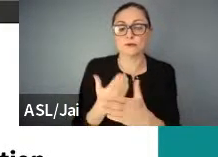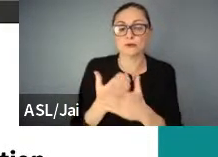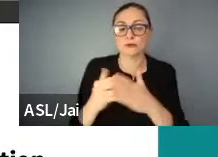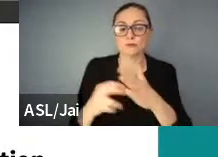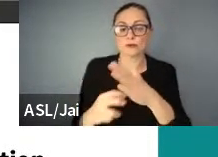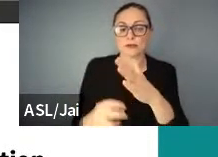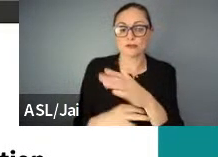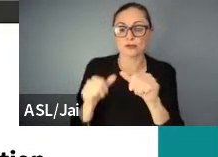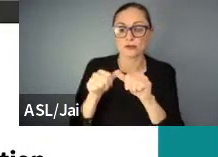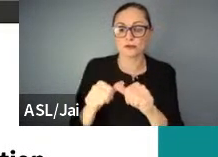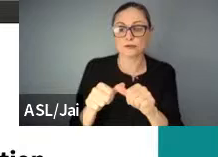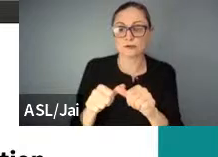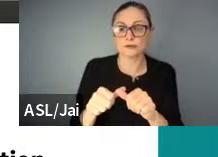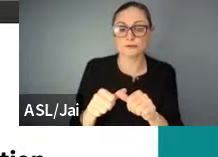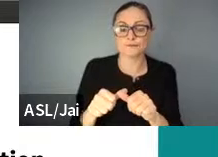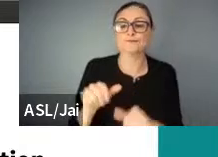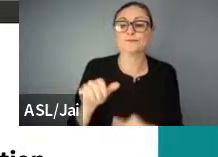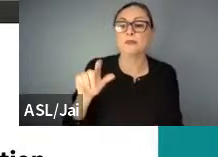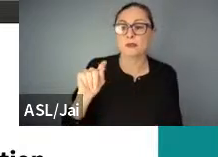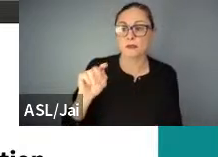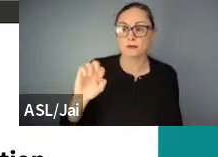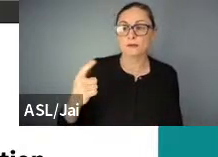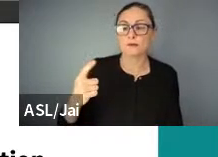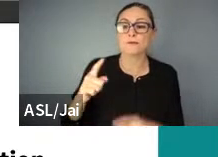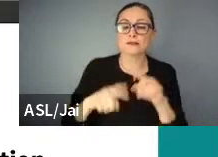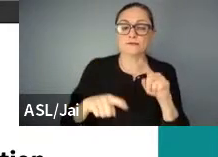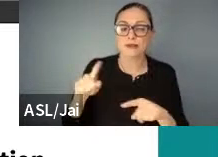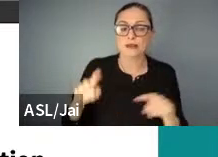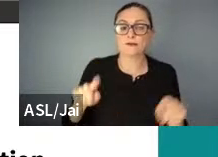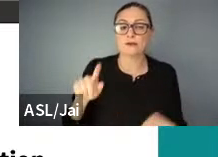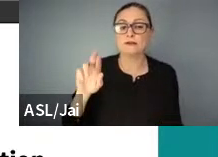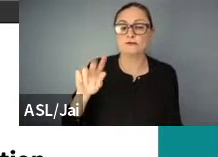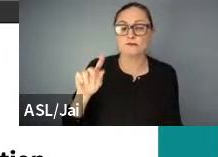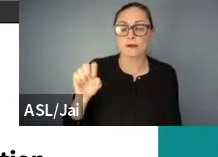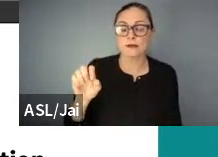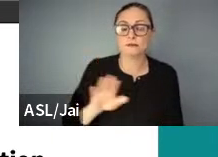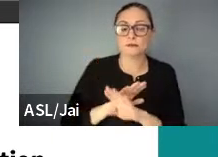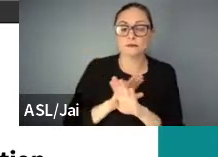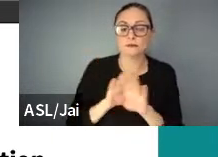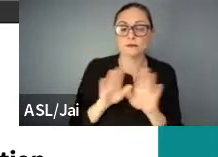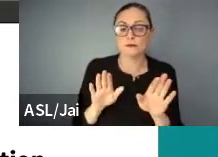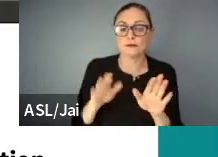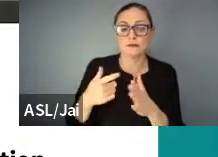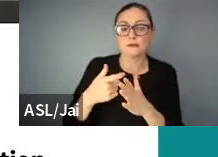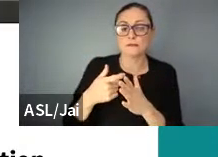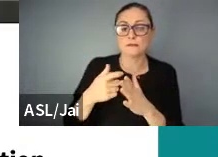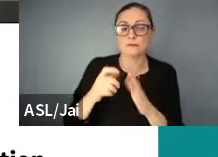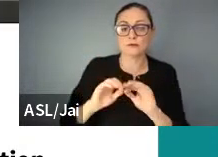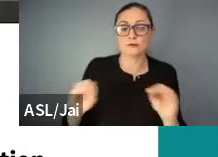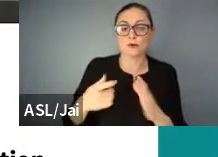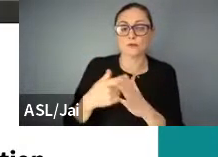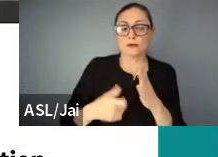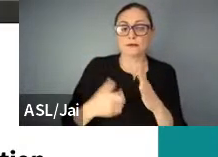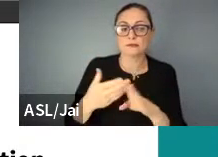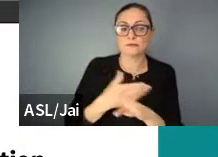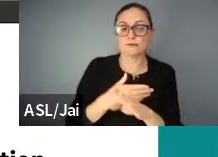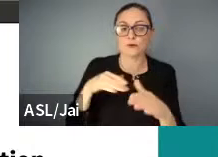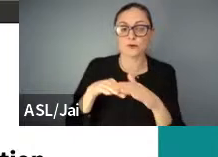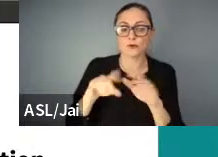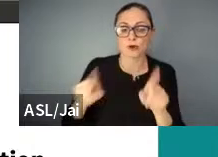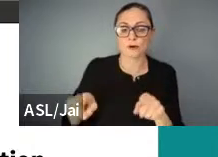tolling. Tolling is expected to be variable rate tolling, so it's know the prices before you go.